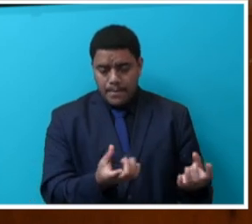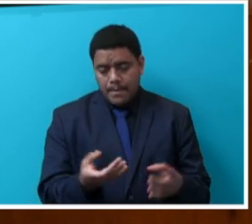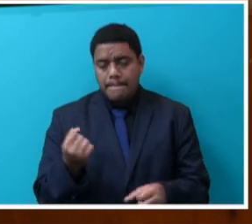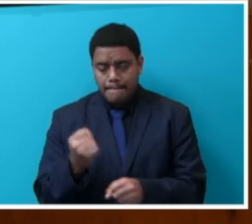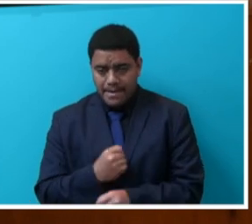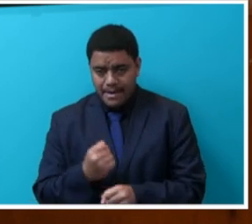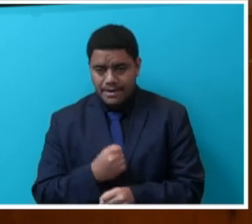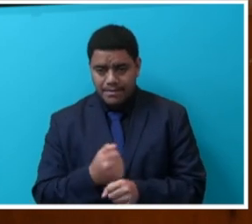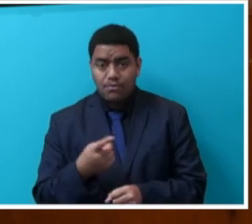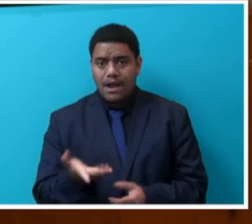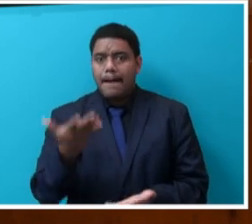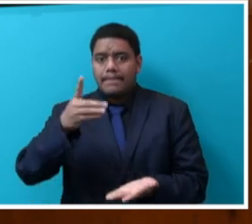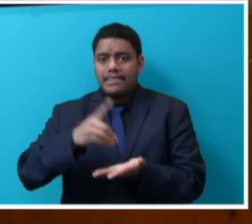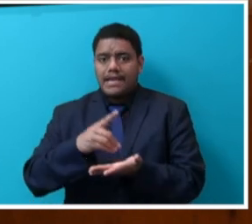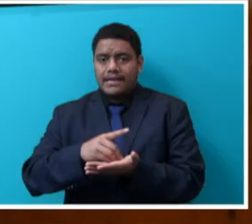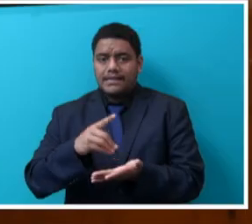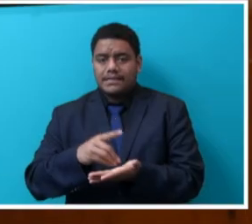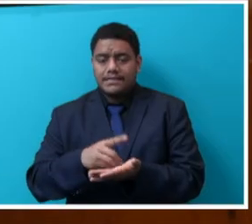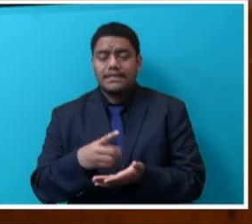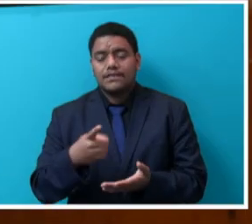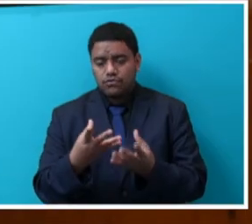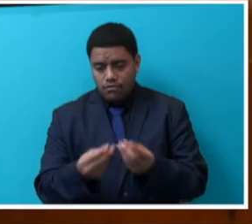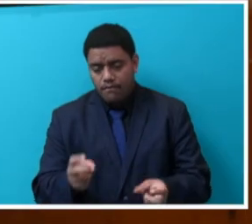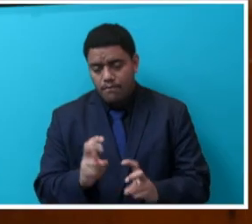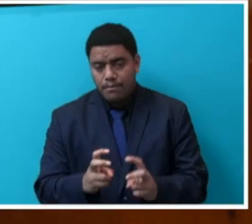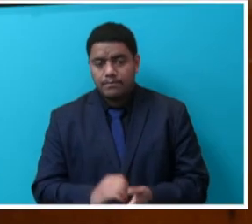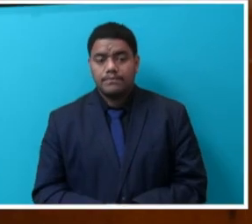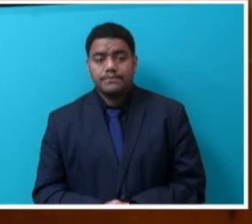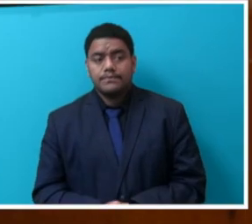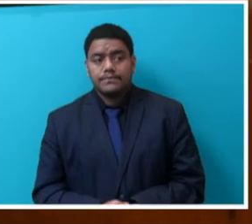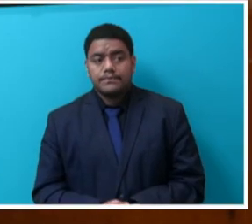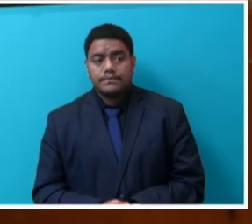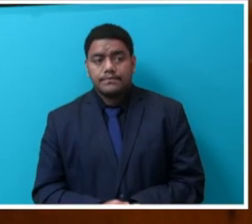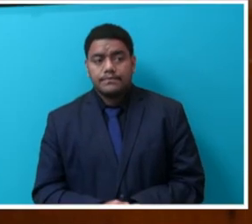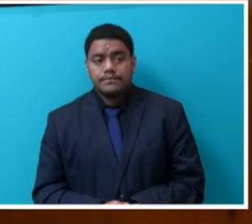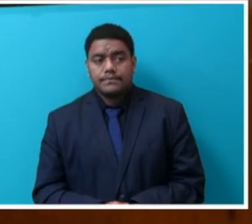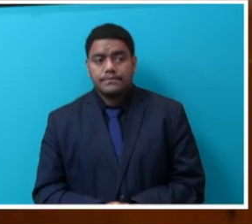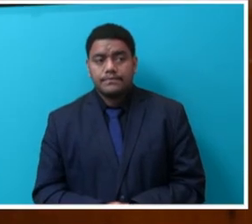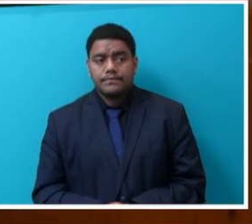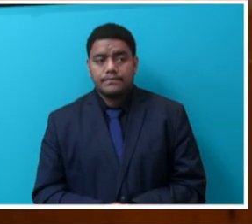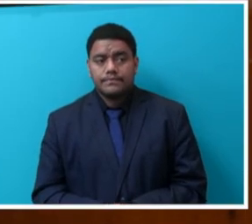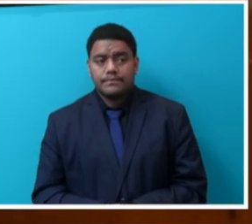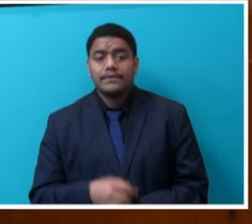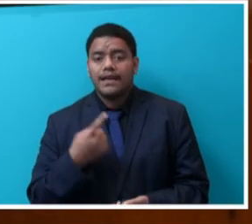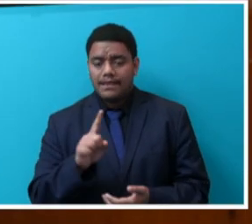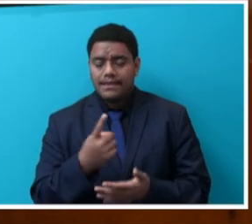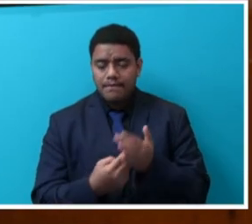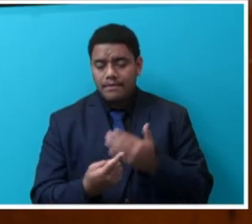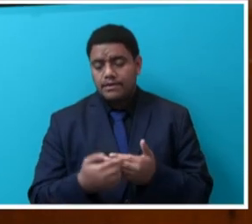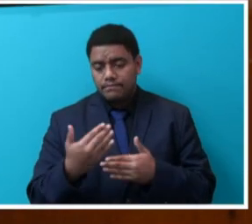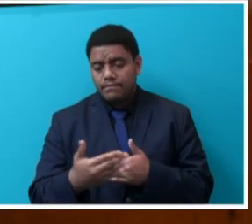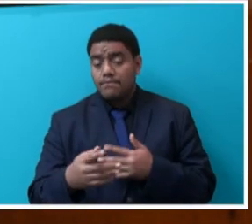an upgraded solution. Following a comprehensive tender process,